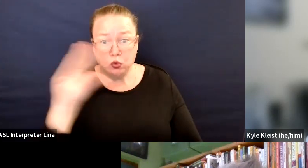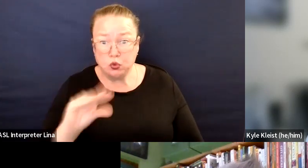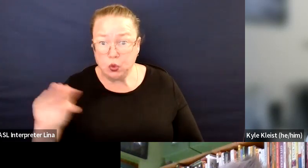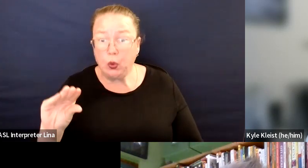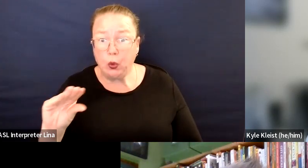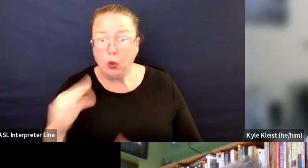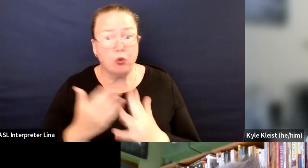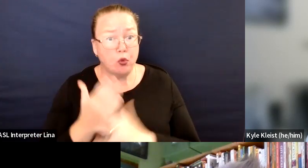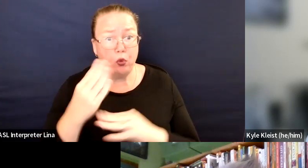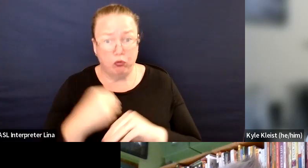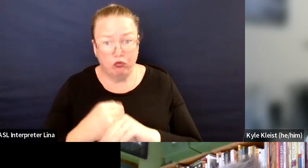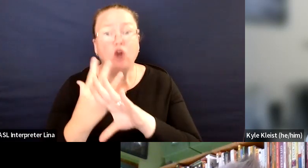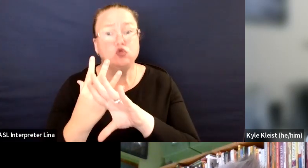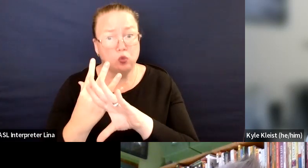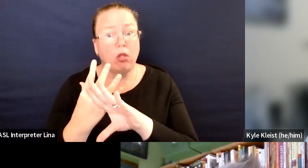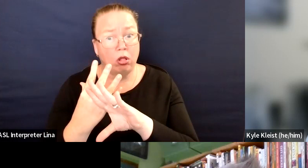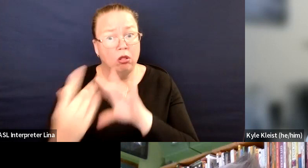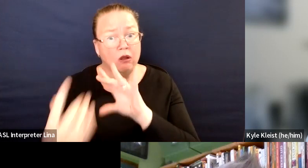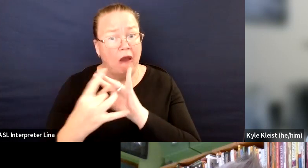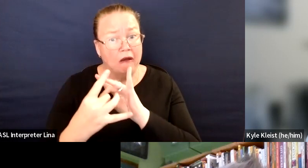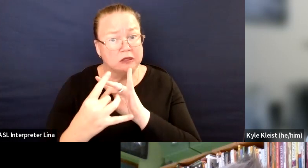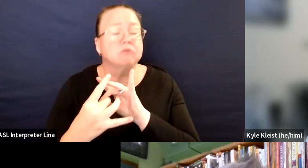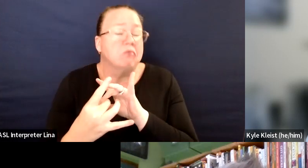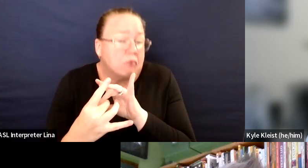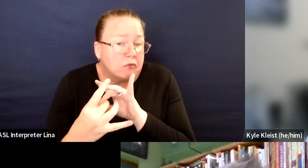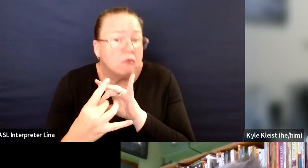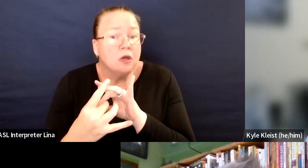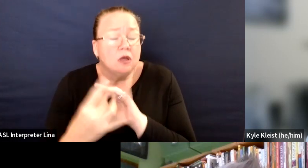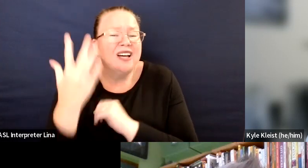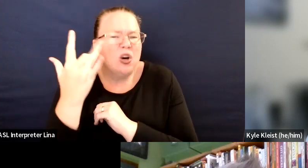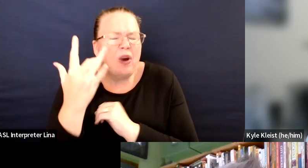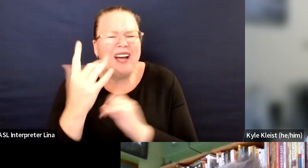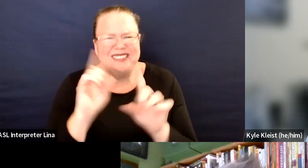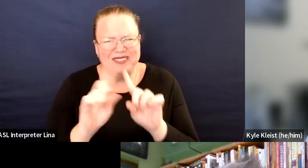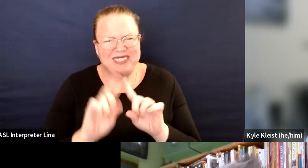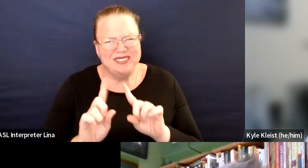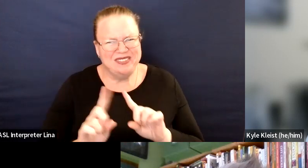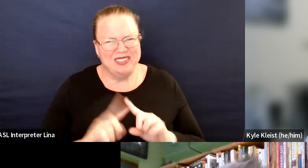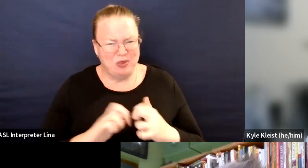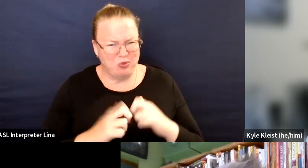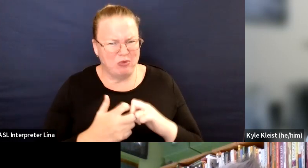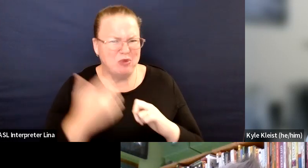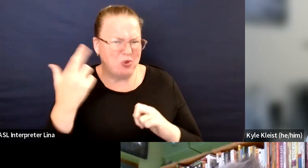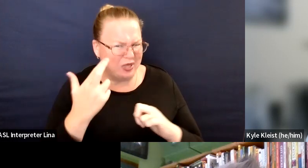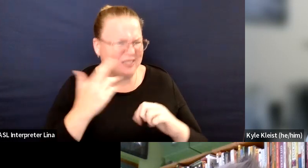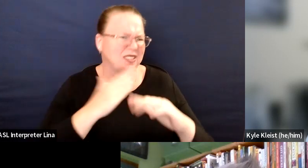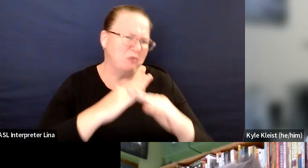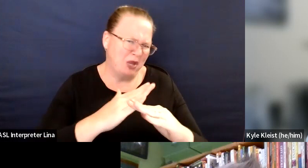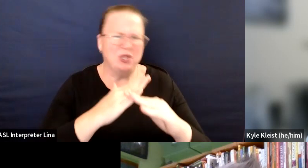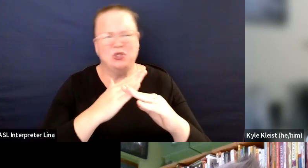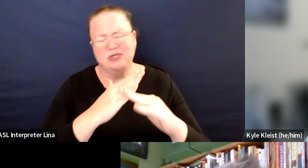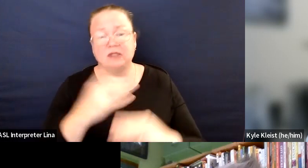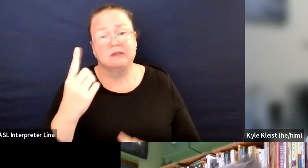via virtual connections, because there's so many different issues, reasons, barriers.